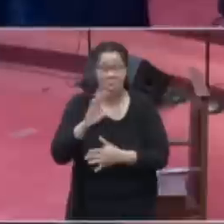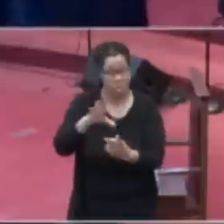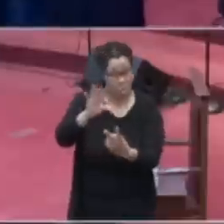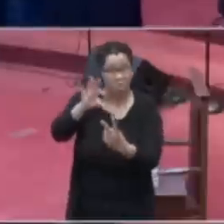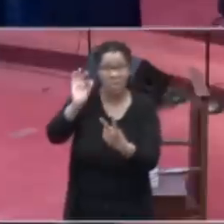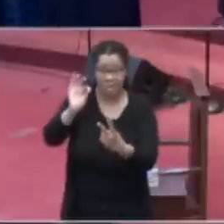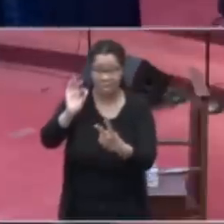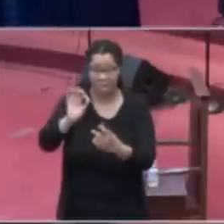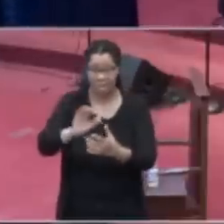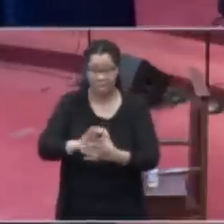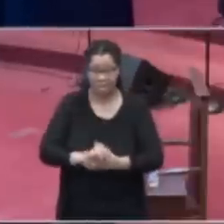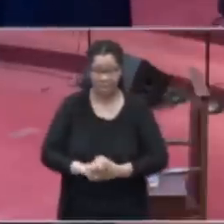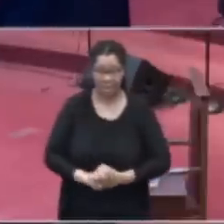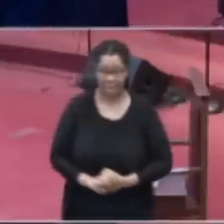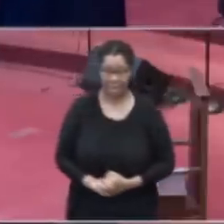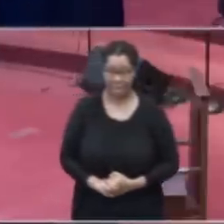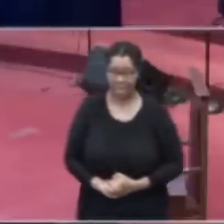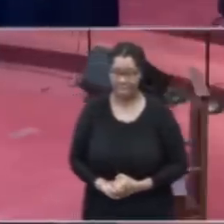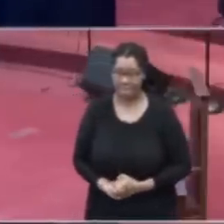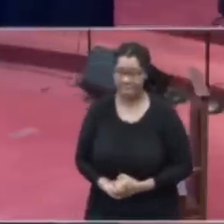choice.